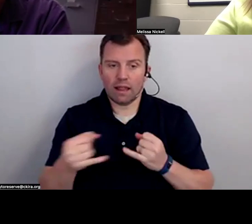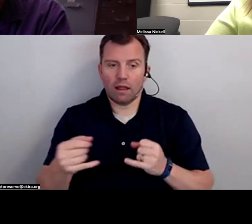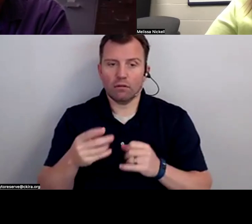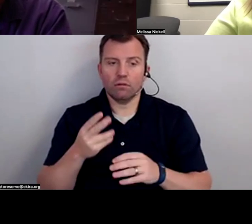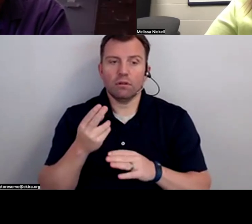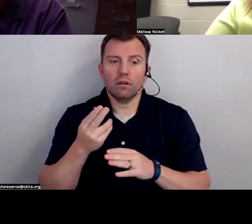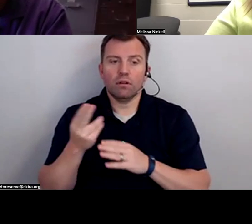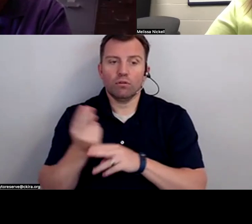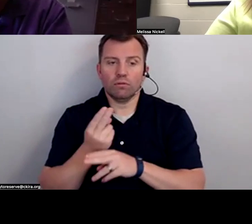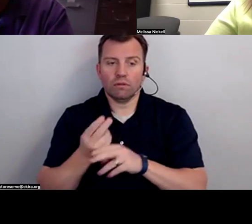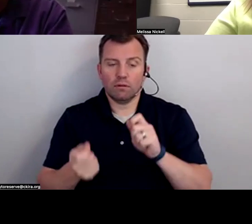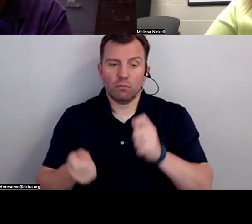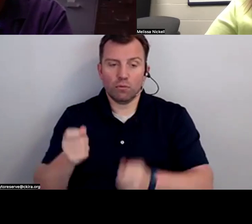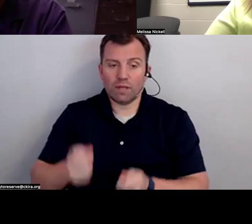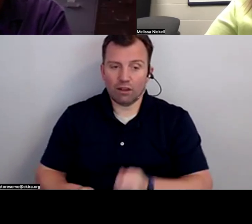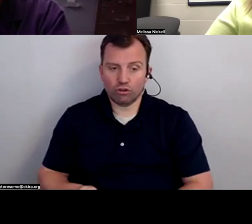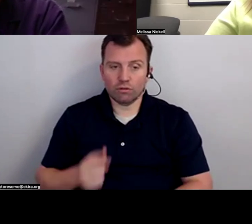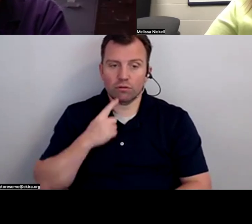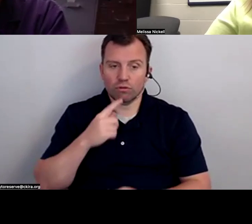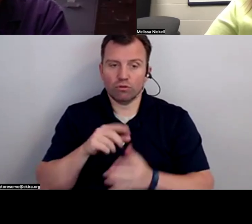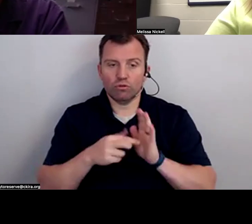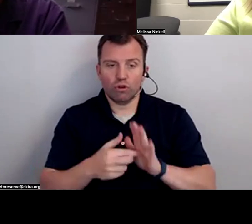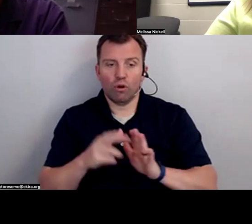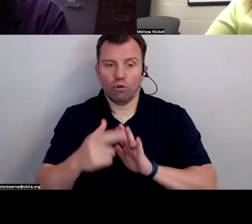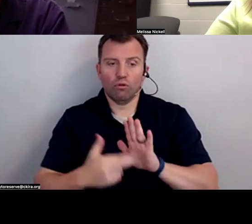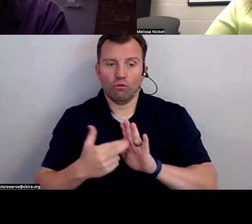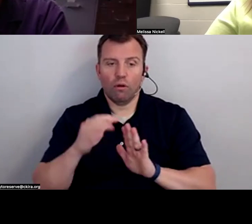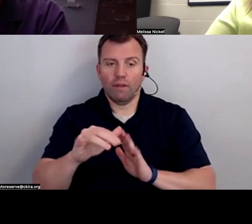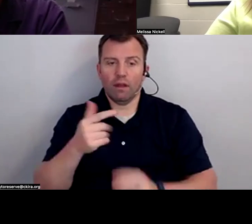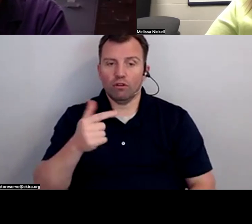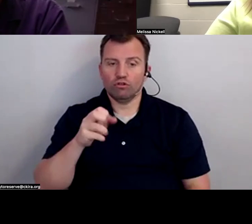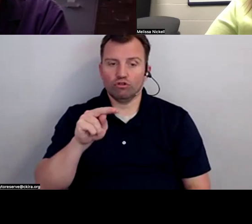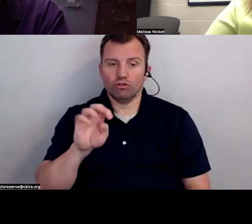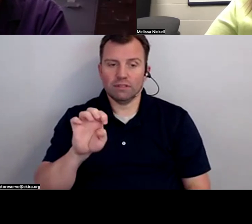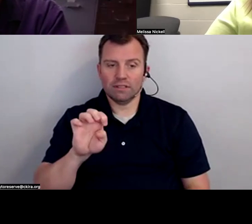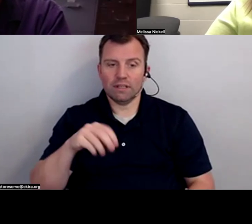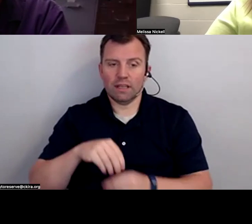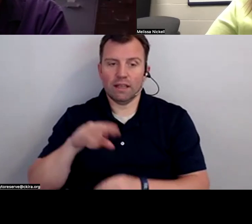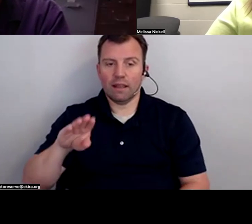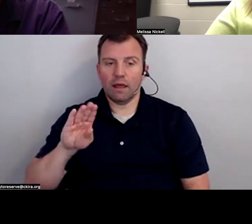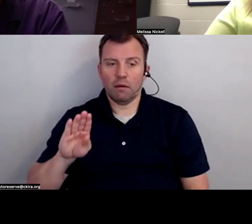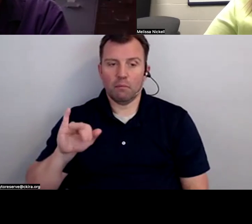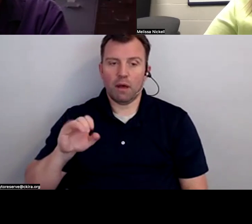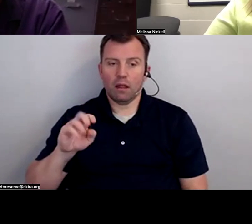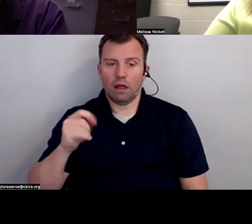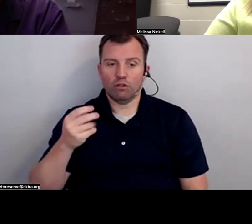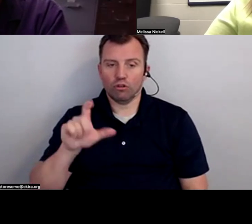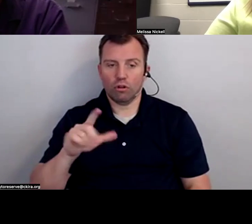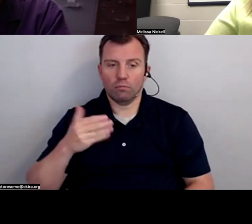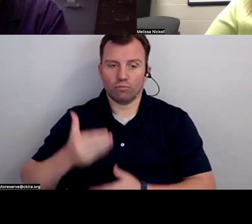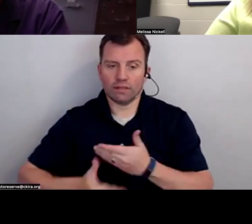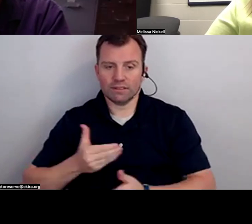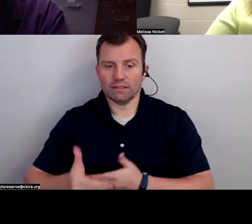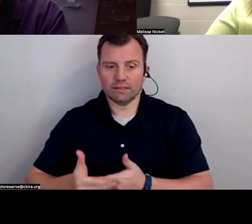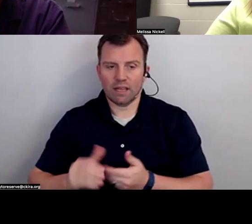mutation as research materials to understand the roles of a gene in the regulation of a biological process. How